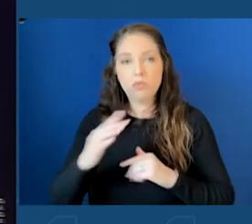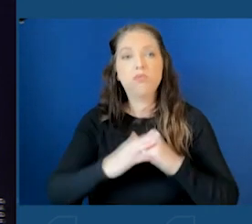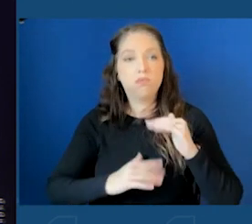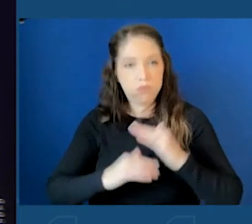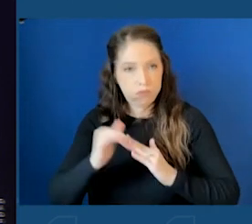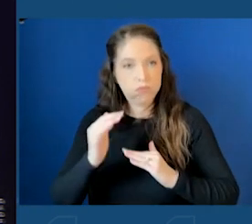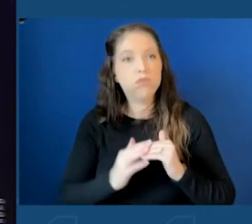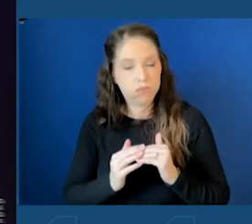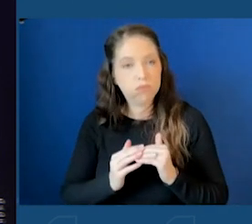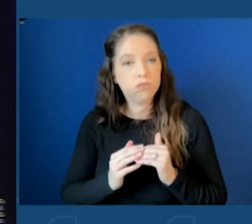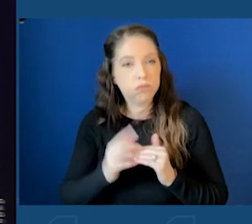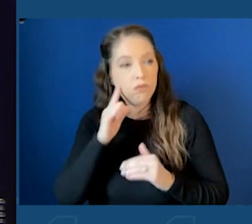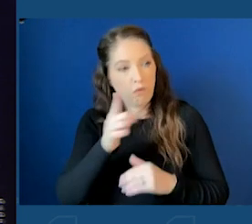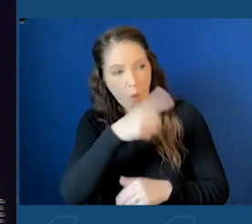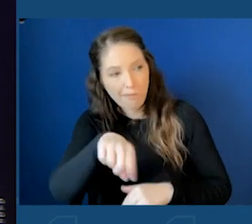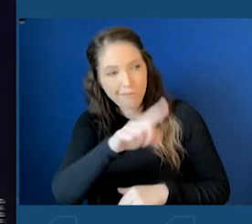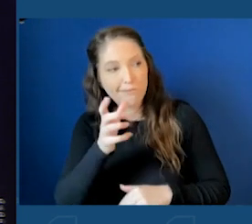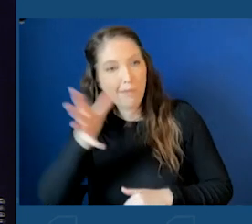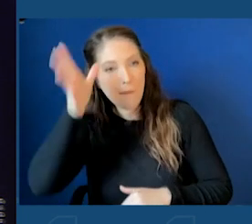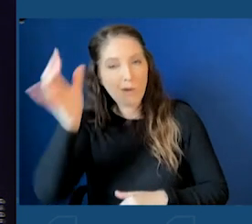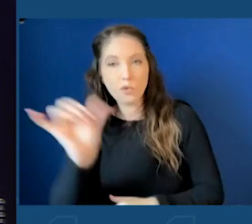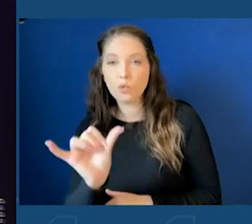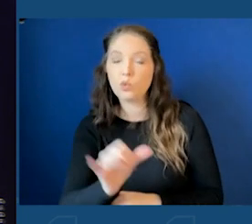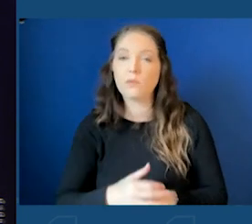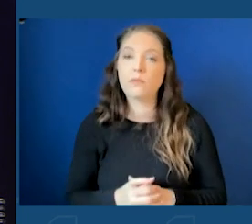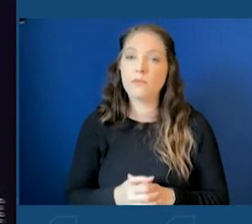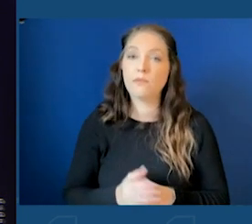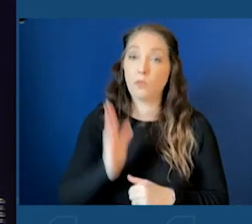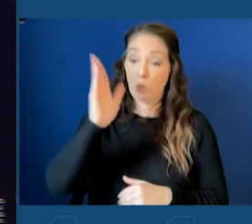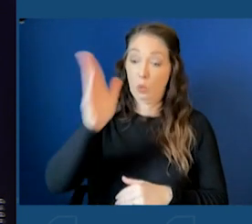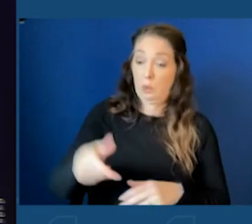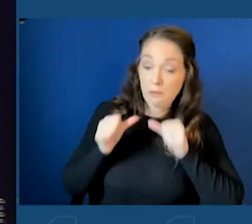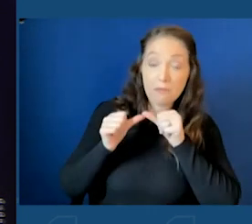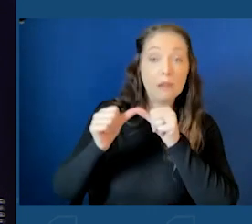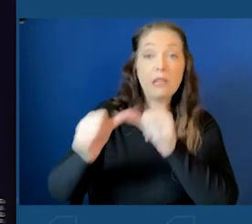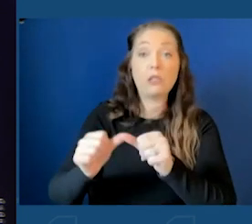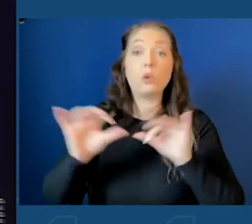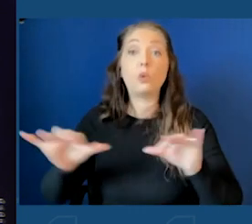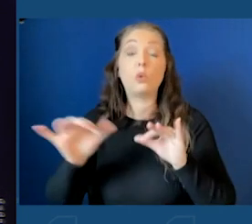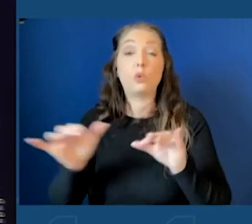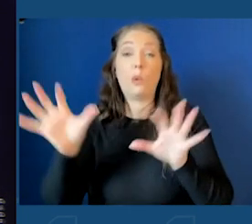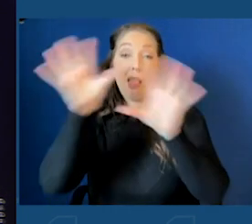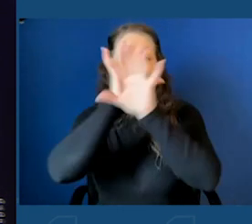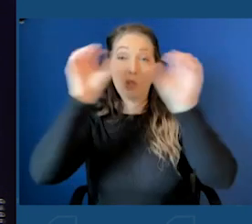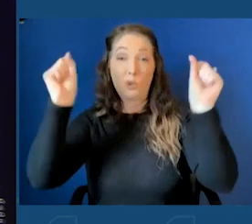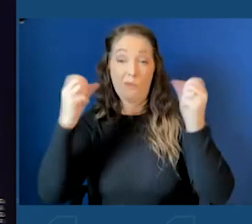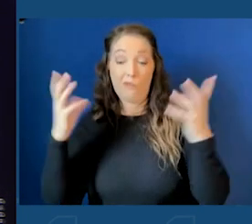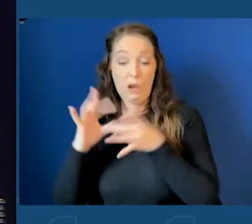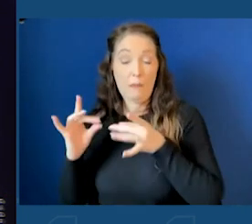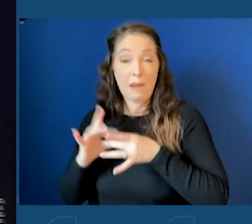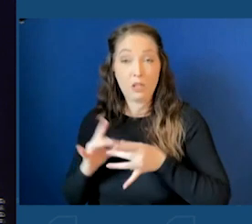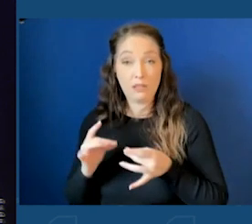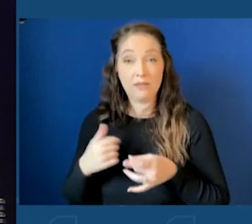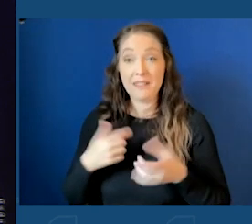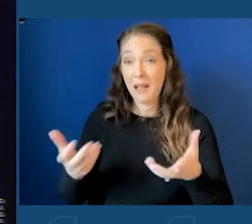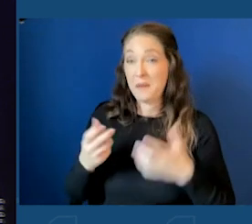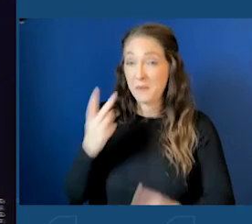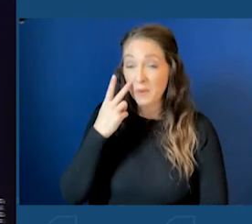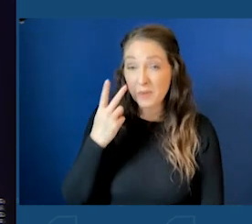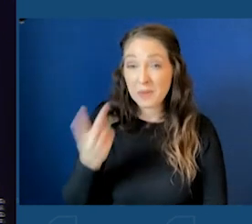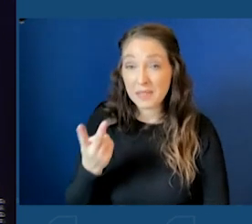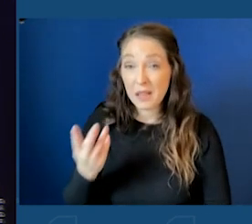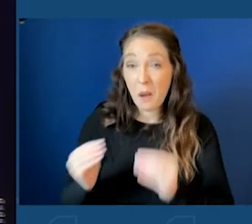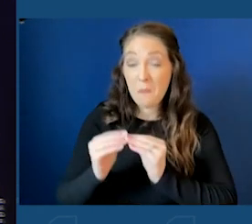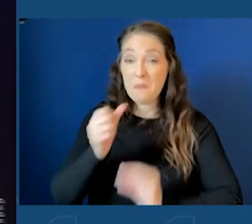there as well. So we're going to continue doing what Superintendent Nigrelli referenced. I do want to see more women